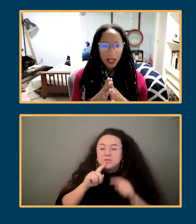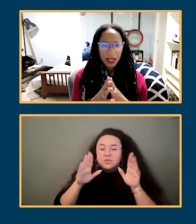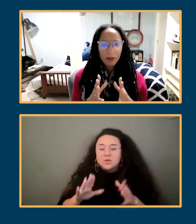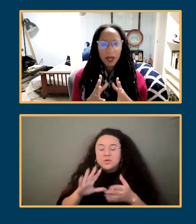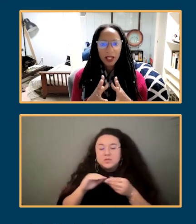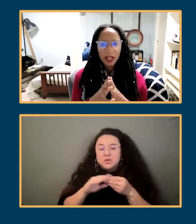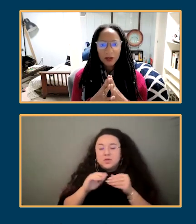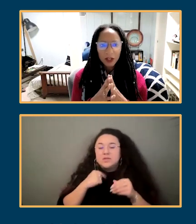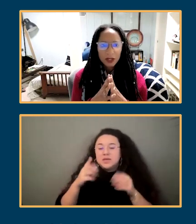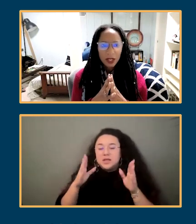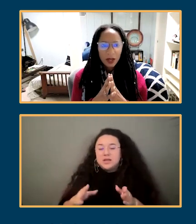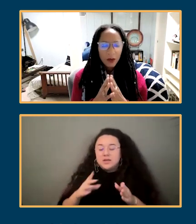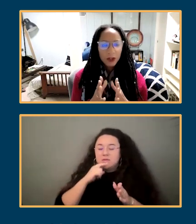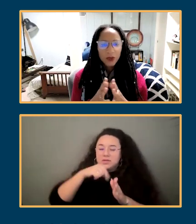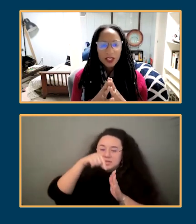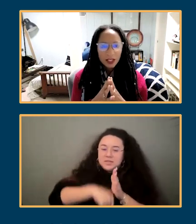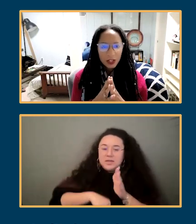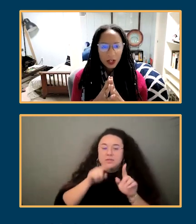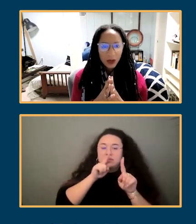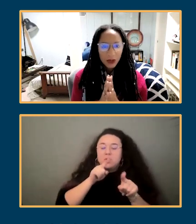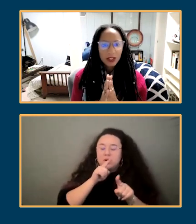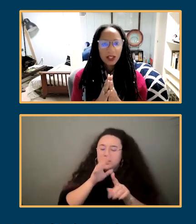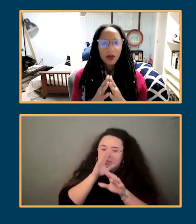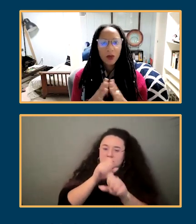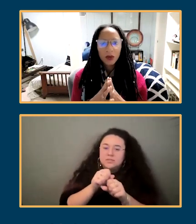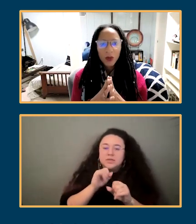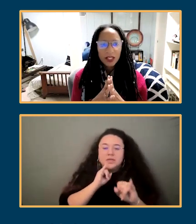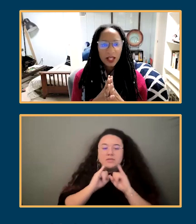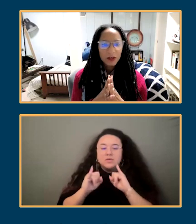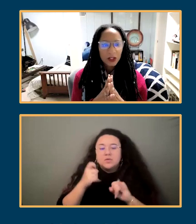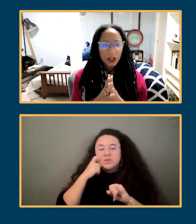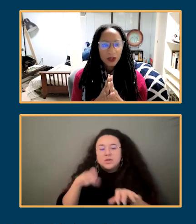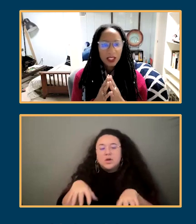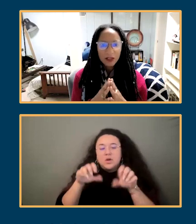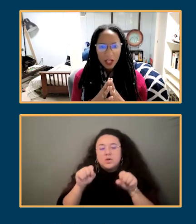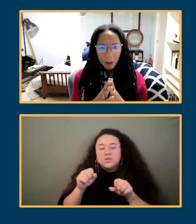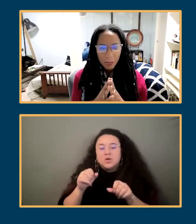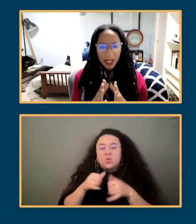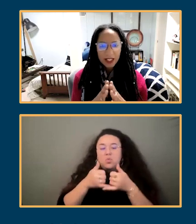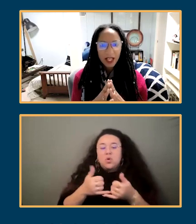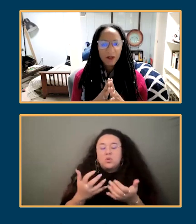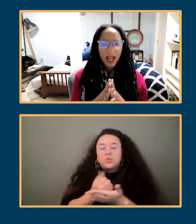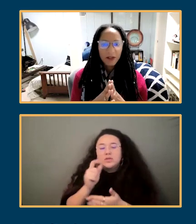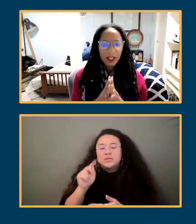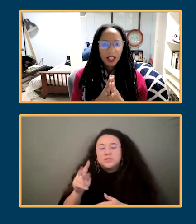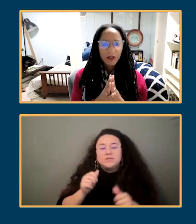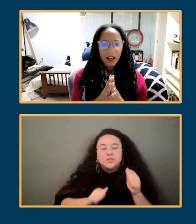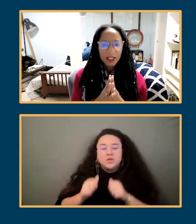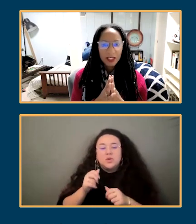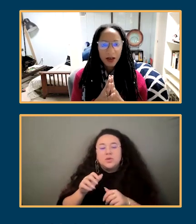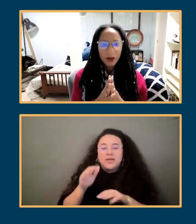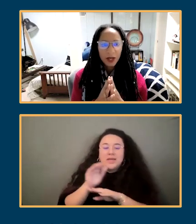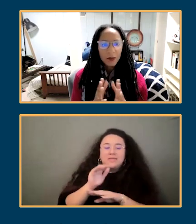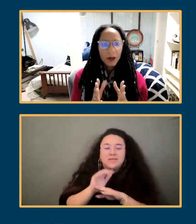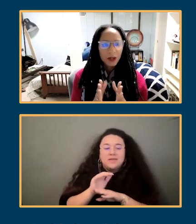in-depth reporting and compelling interviews. Most recently, she co-hosted the award-winning television shows Evening and Take 5 on King